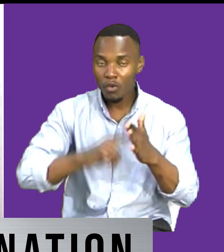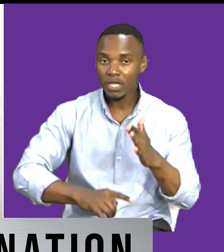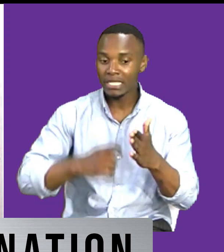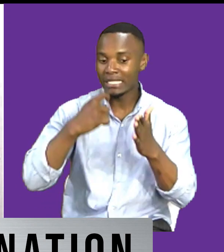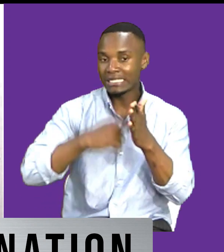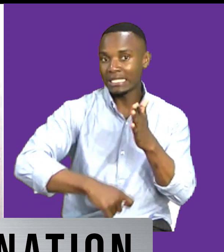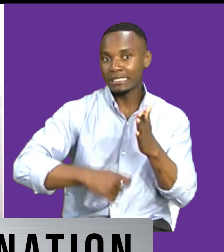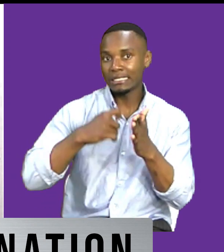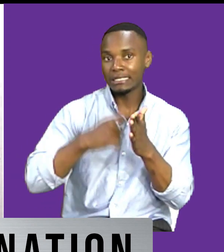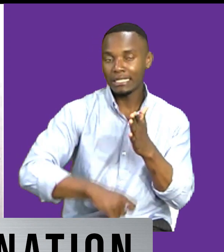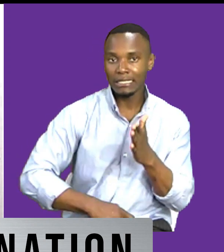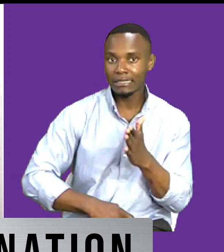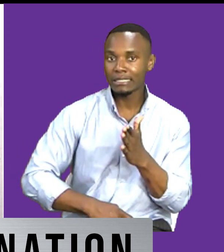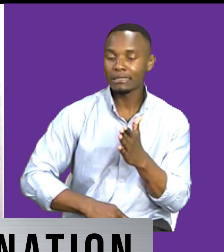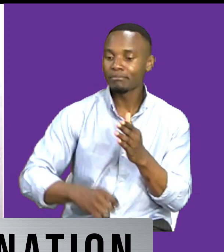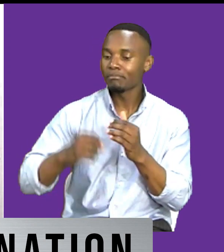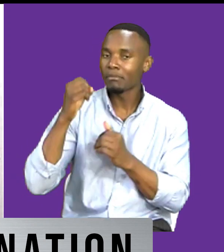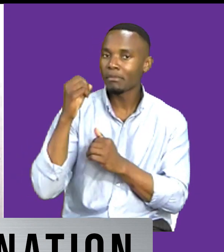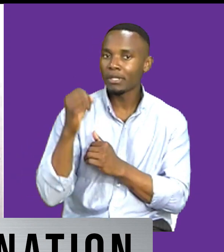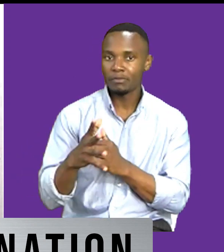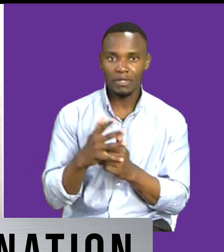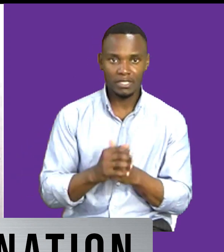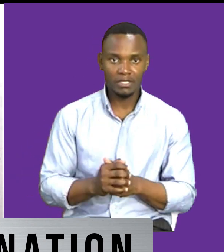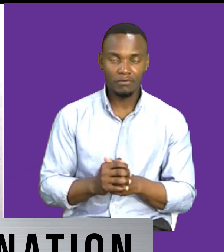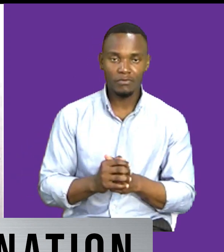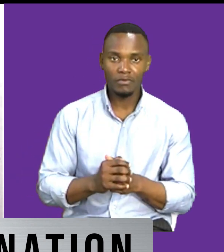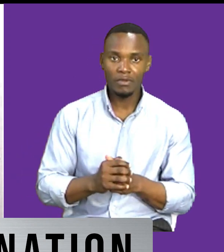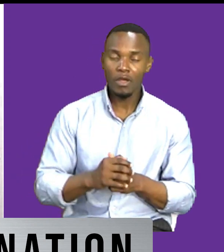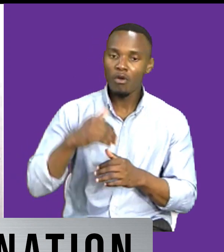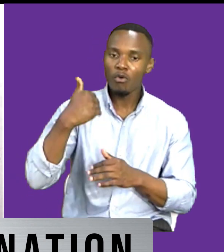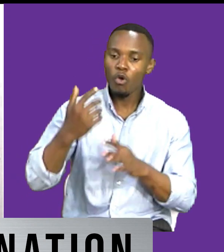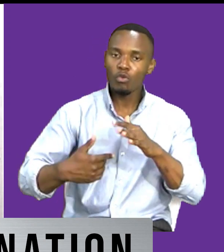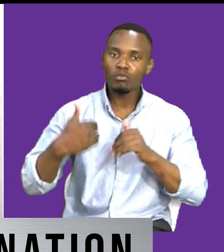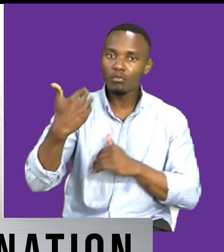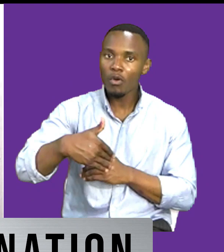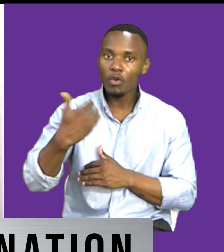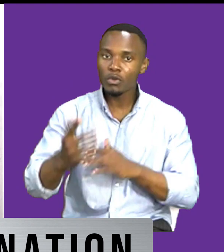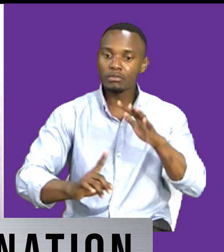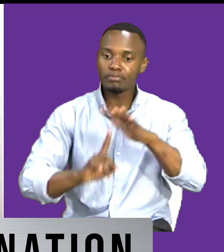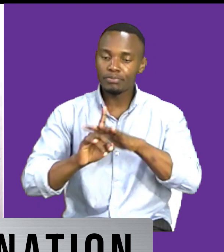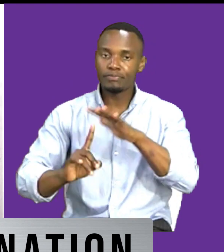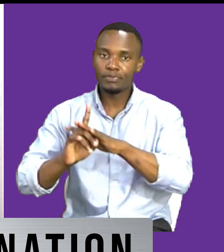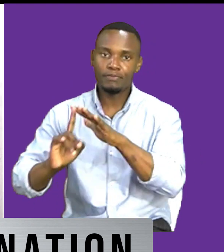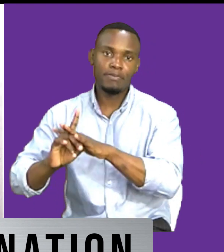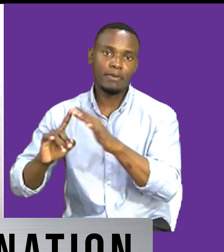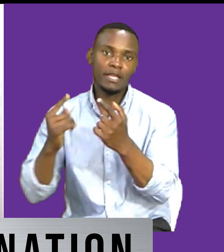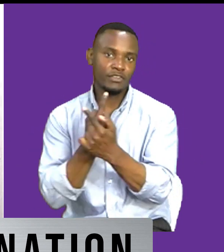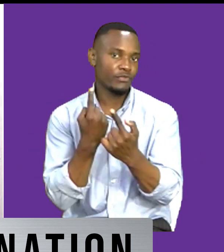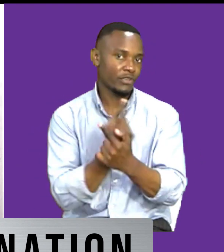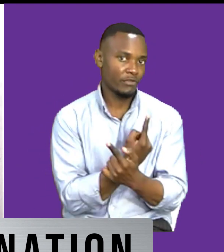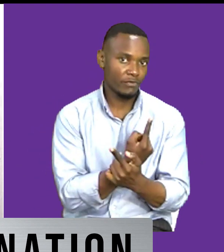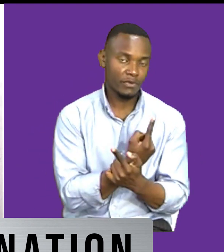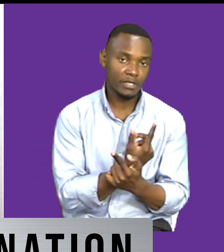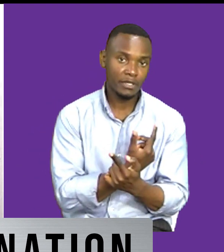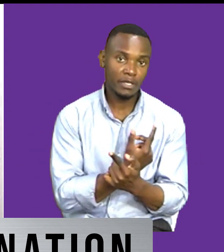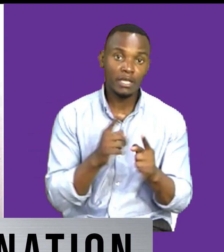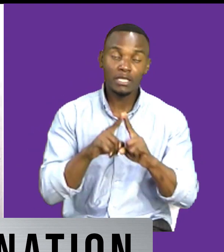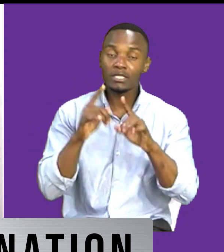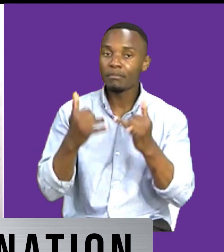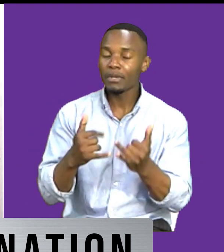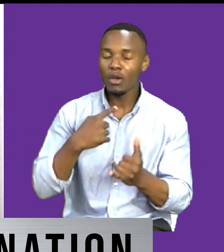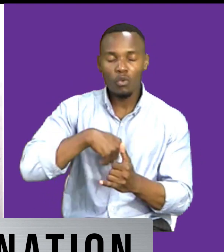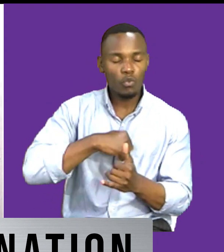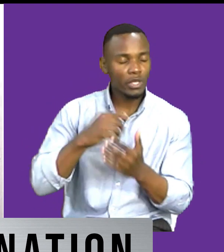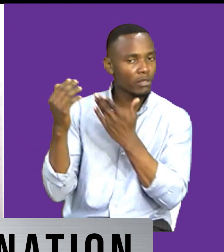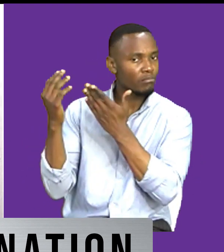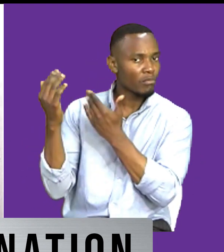continued coming from all corners and all sources, and taxes are rising in every other place. Right. The issue now is this, and we hope that